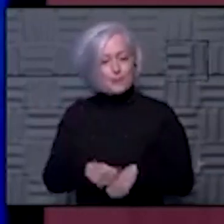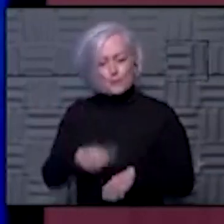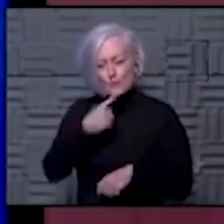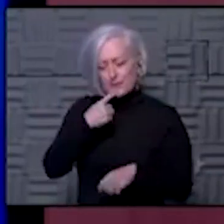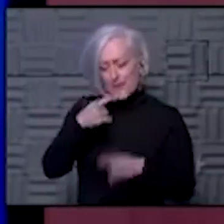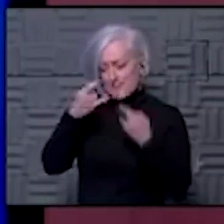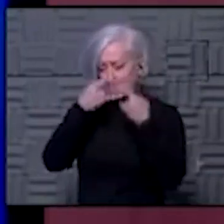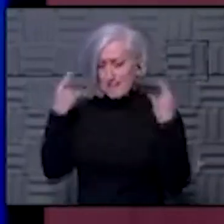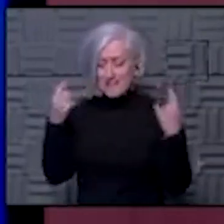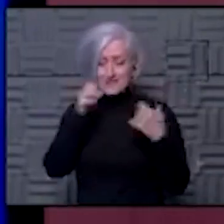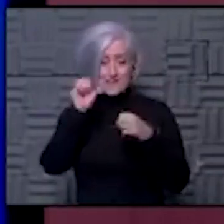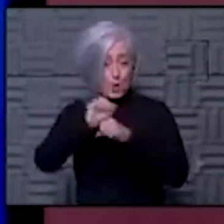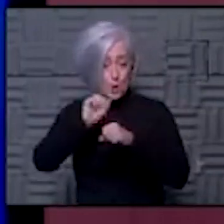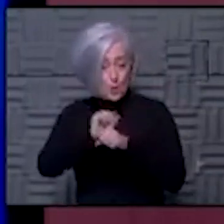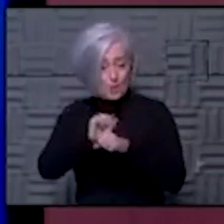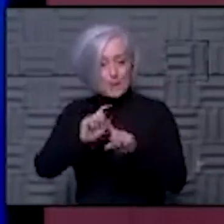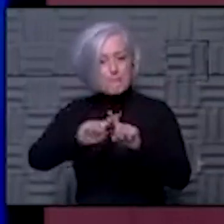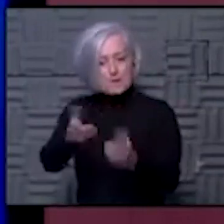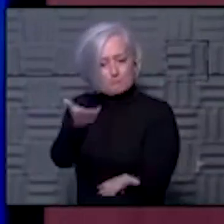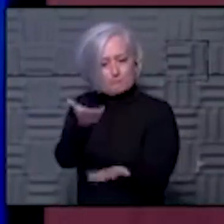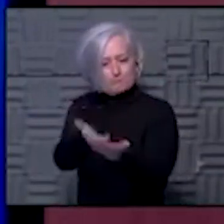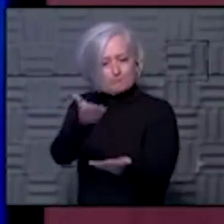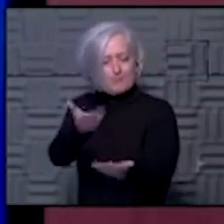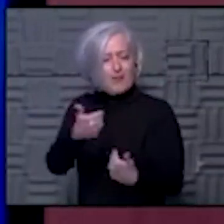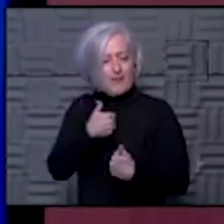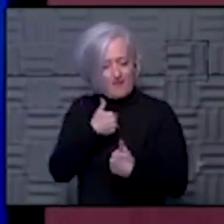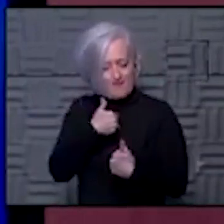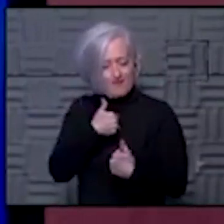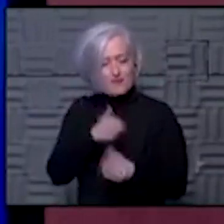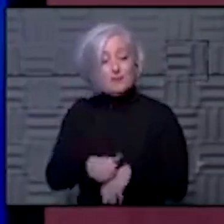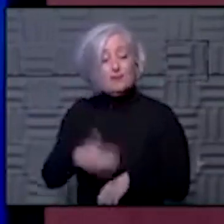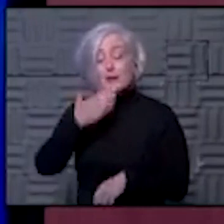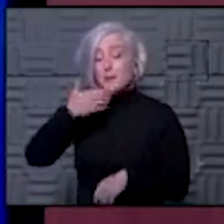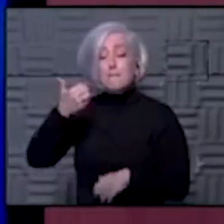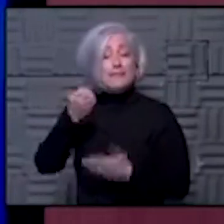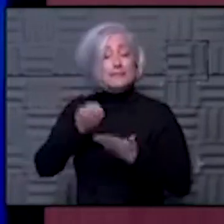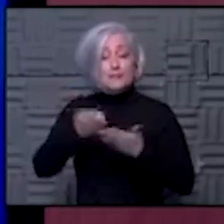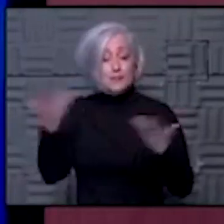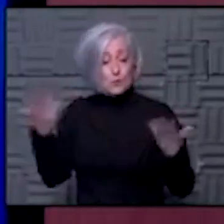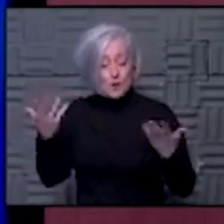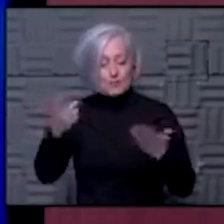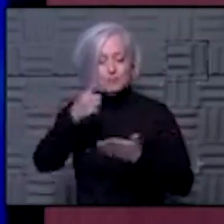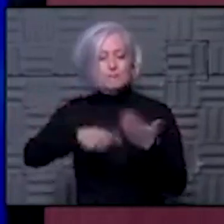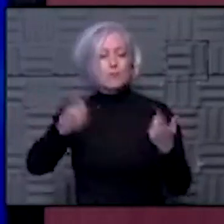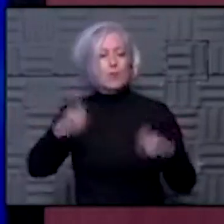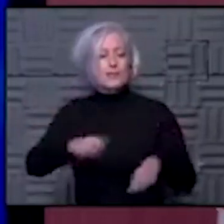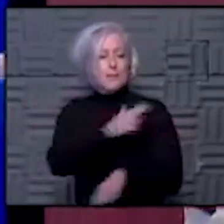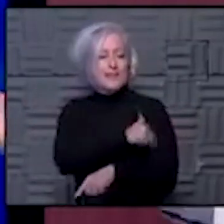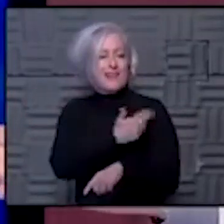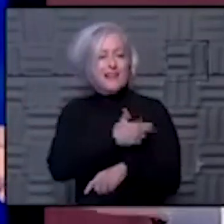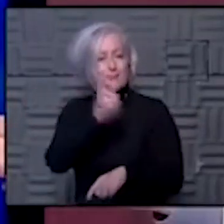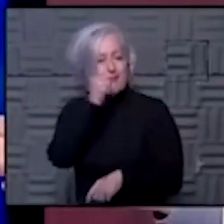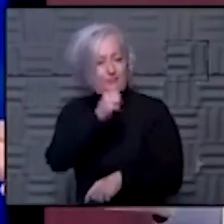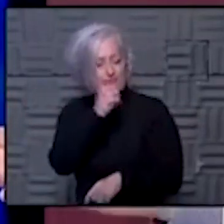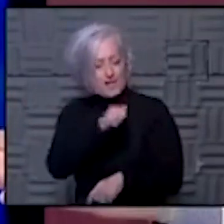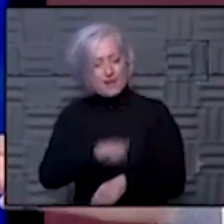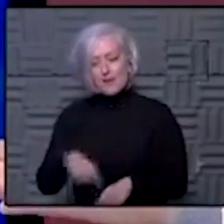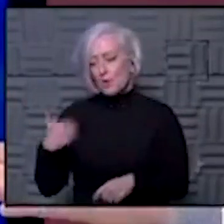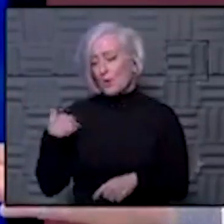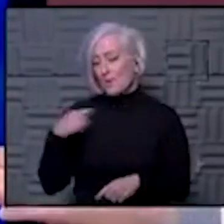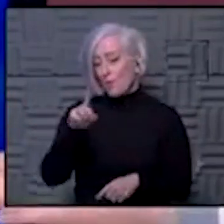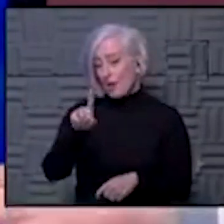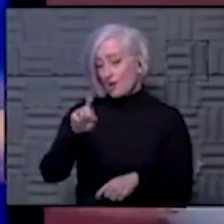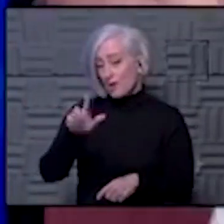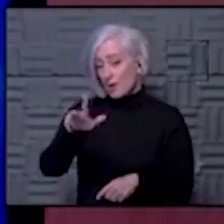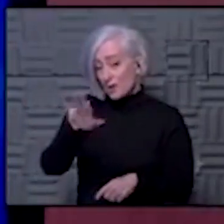there is so much evidence that proves that they do. And the best evidence is what's going on inside hospitals every day. We have 139